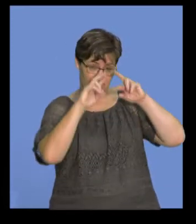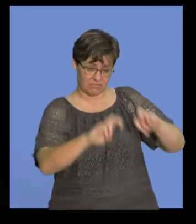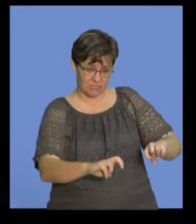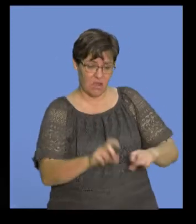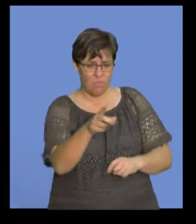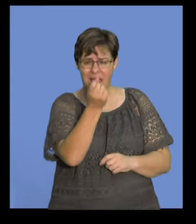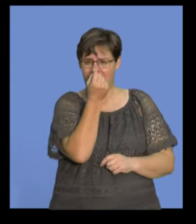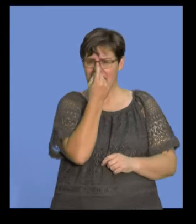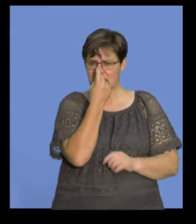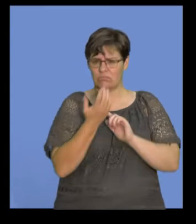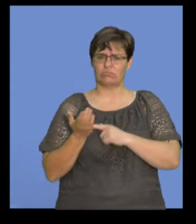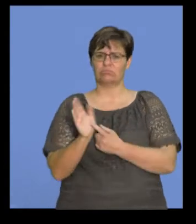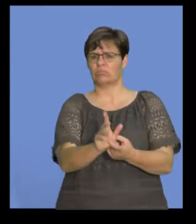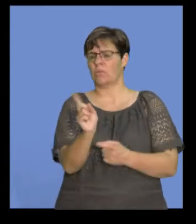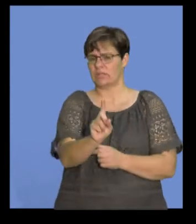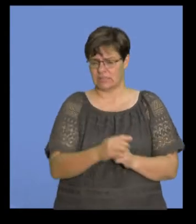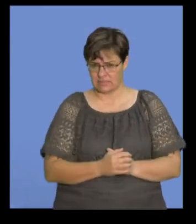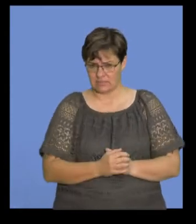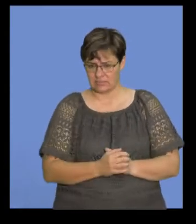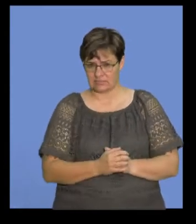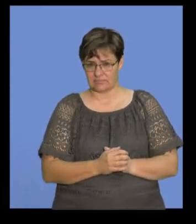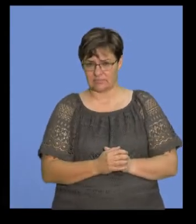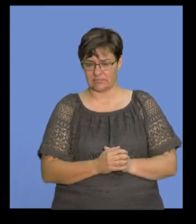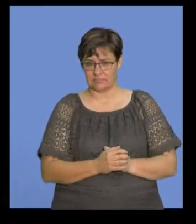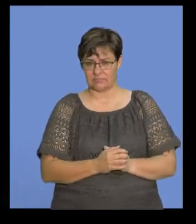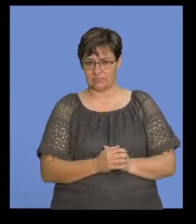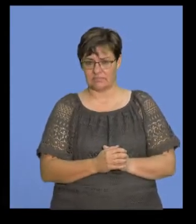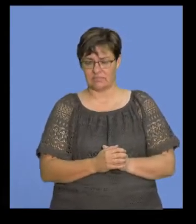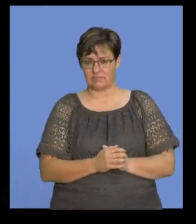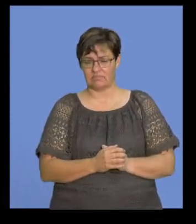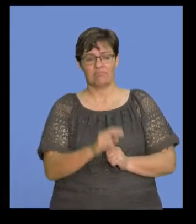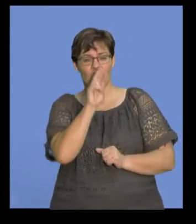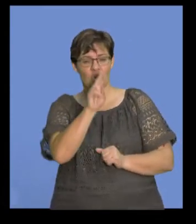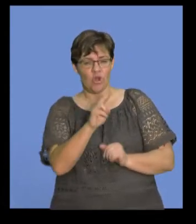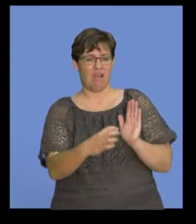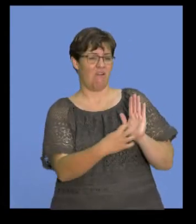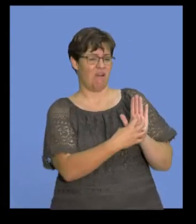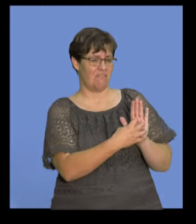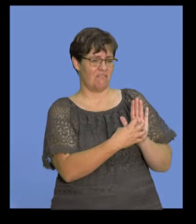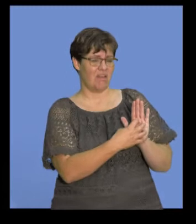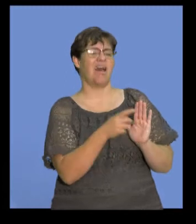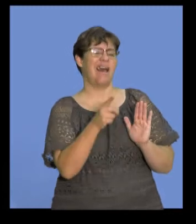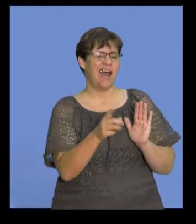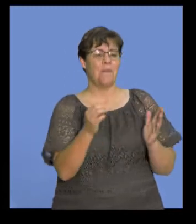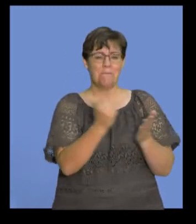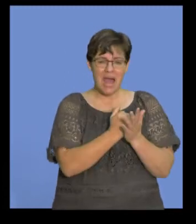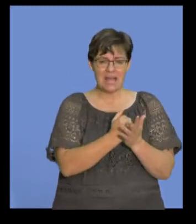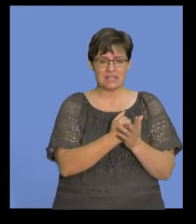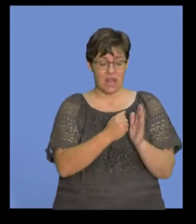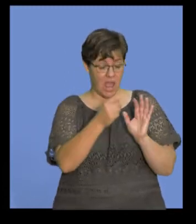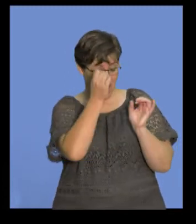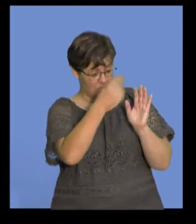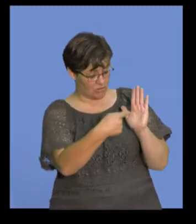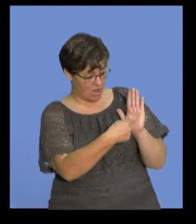the graph and try to understand what it shows. So guys, looking at a graph, it's important for us to be able